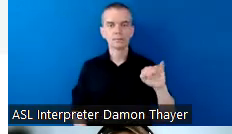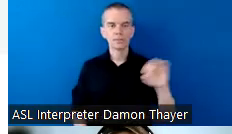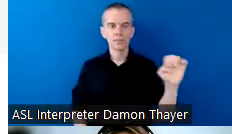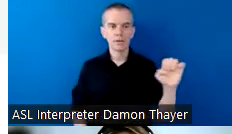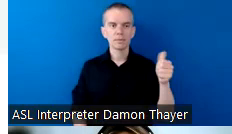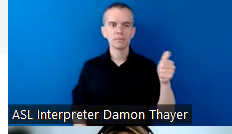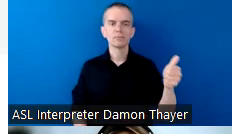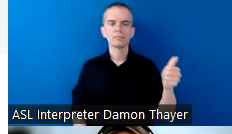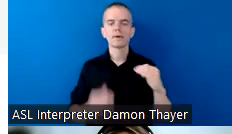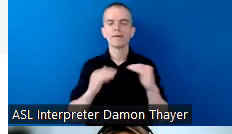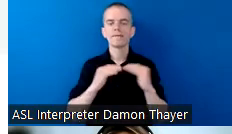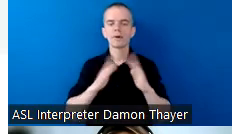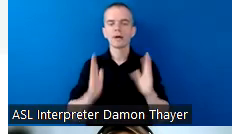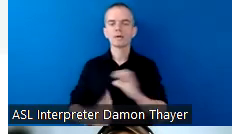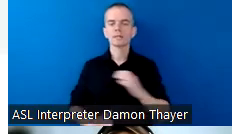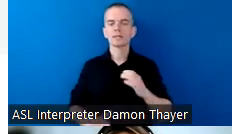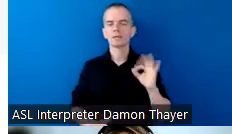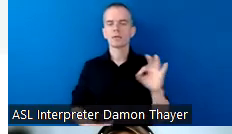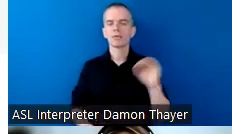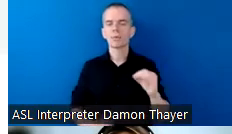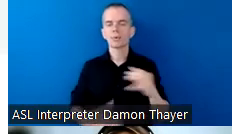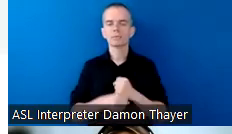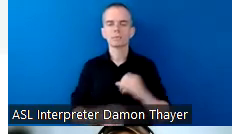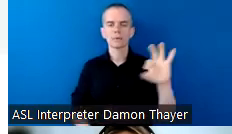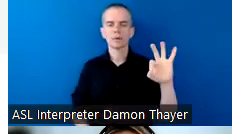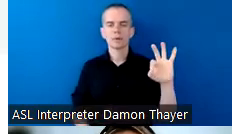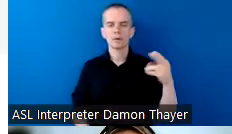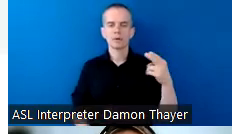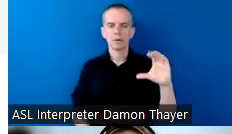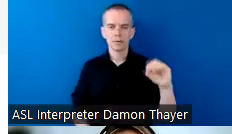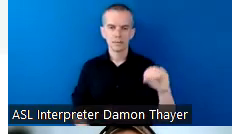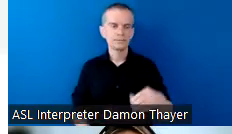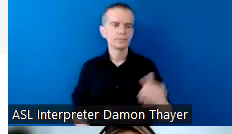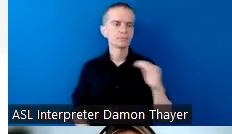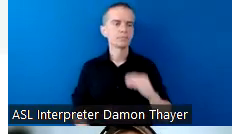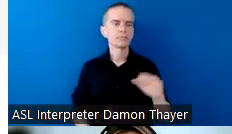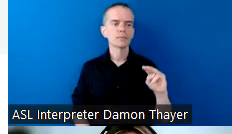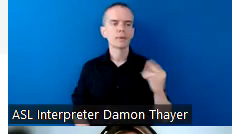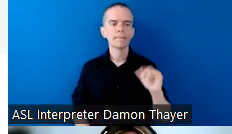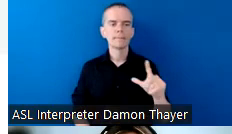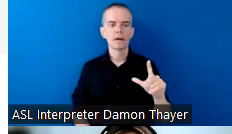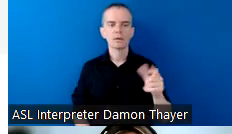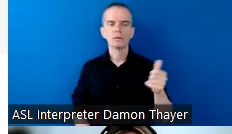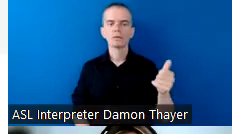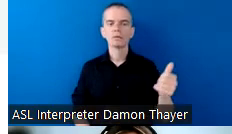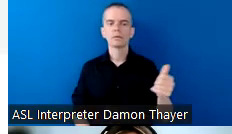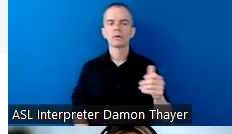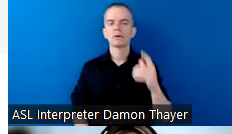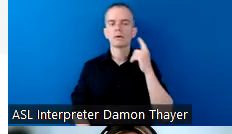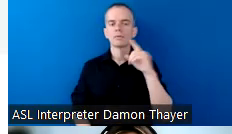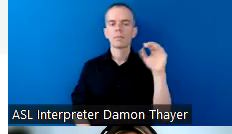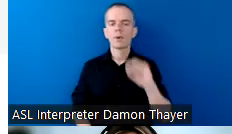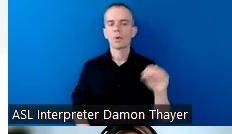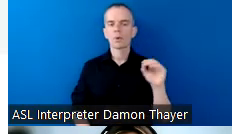Fair Housing Council of Oregon. Also, we have Michael from Oregon Bureau of Labor and Industry, known as